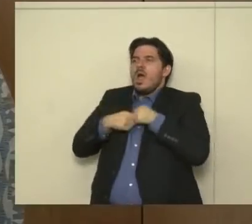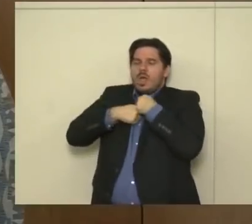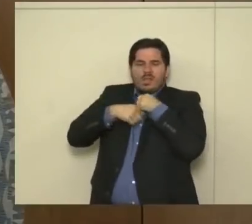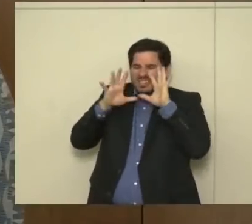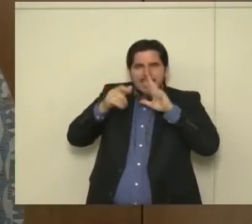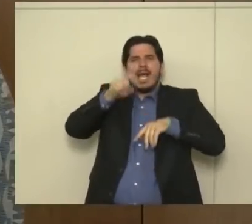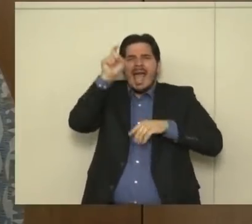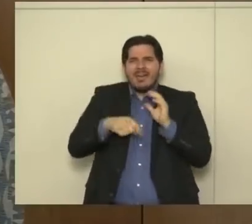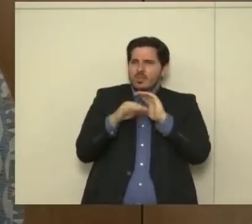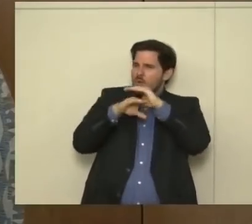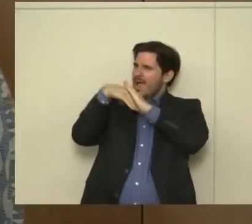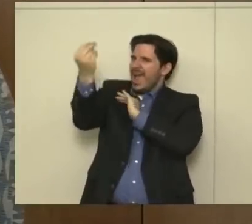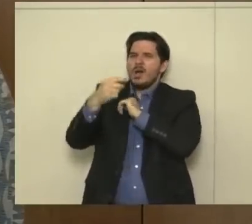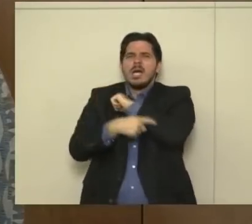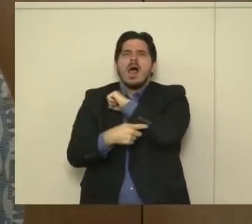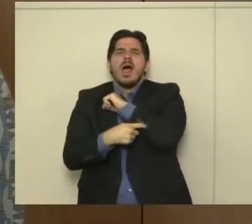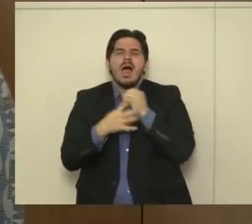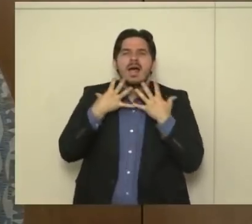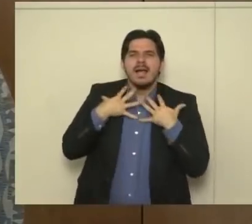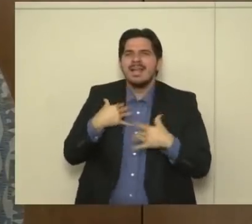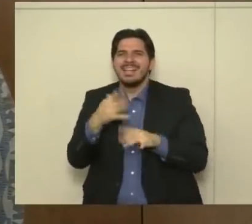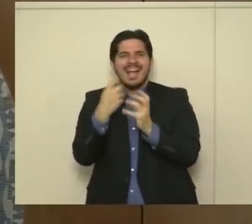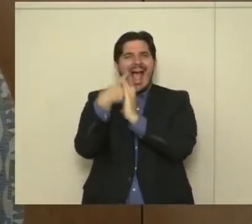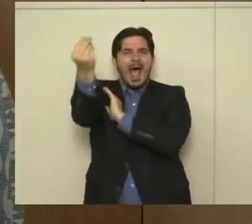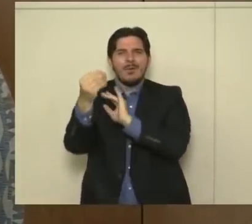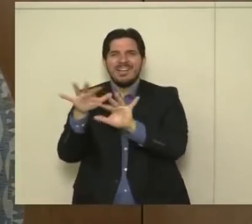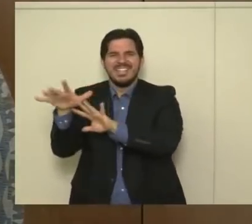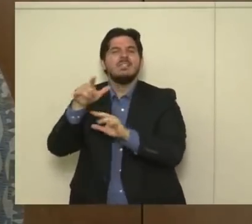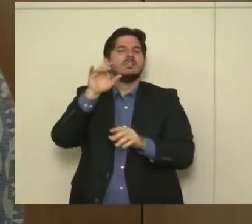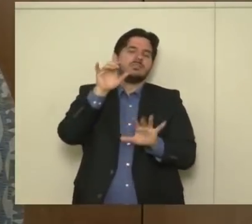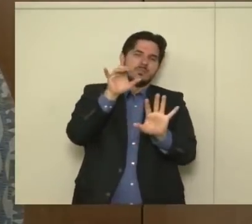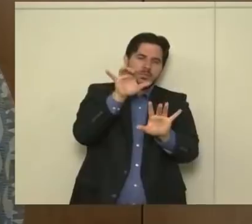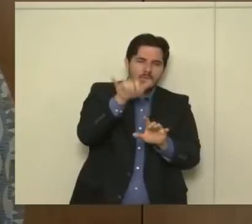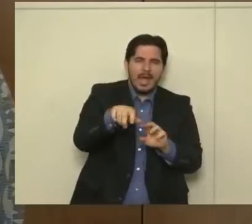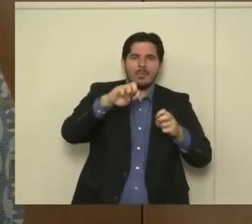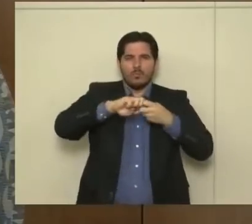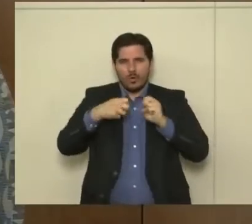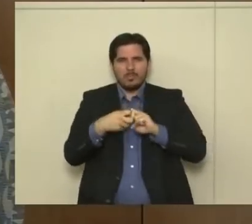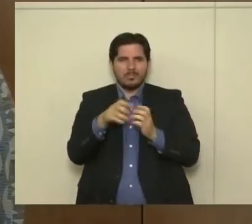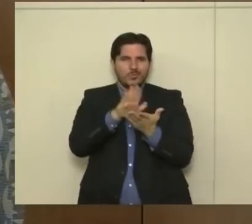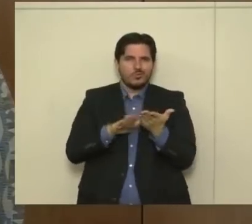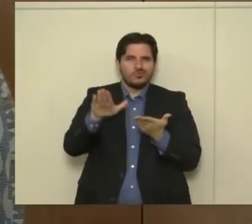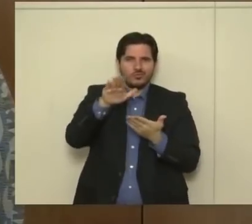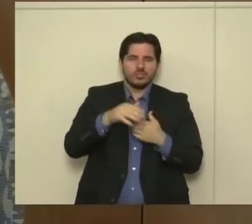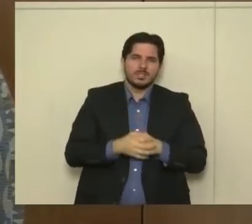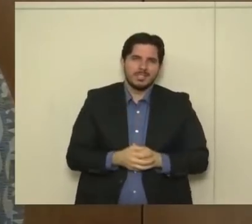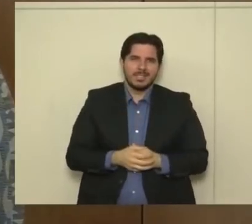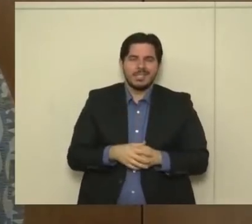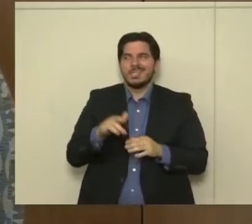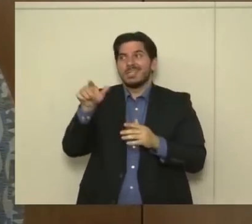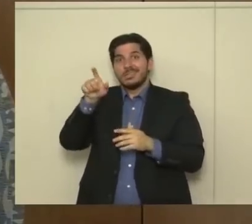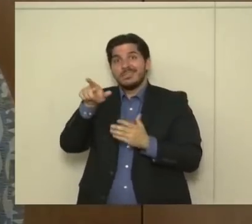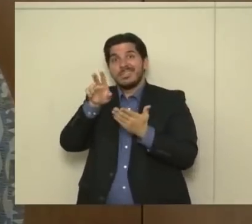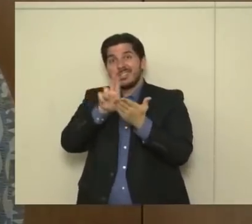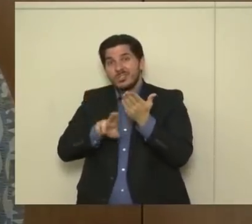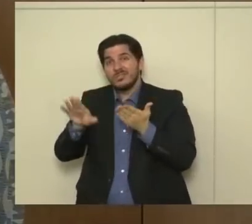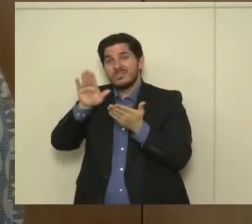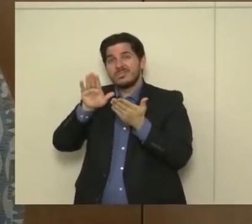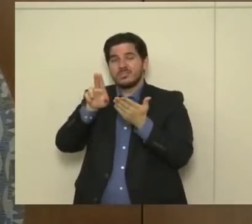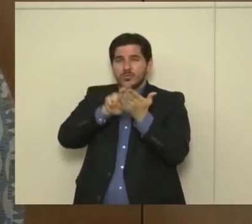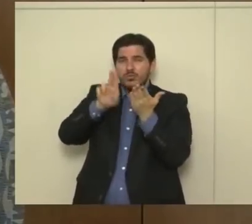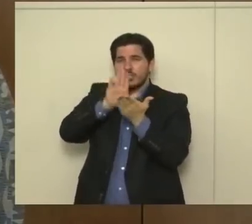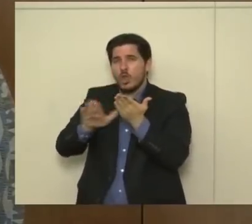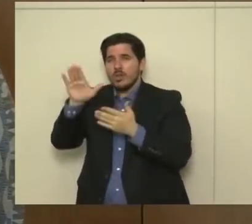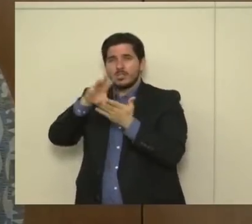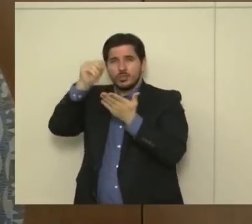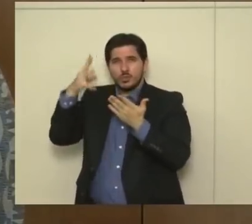That's been part of the problem in the university design is older students are more mobile and are